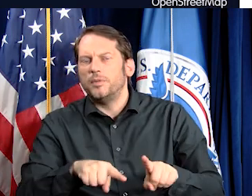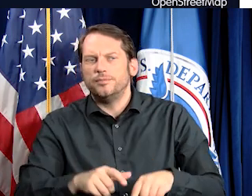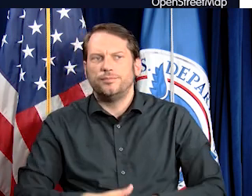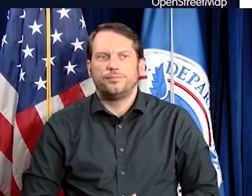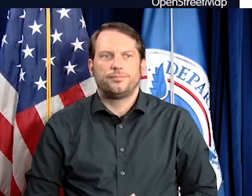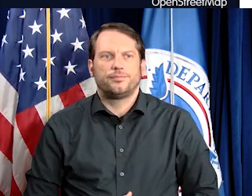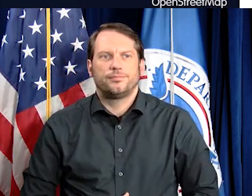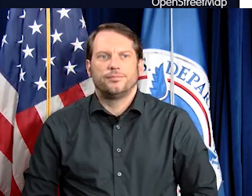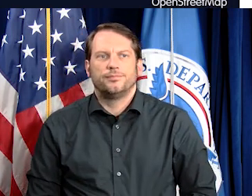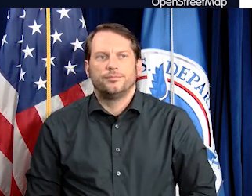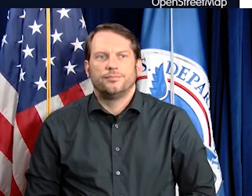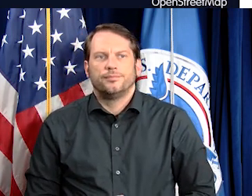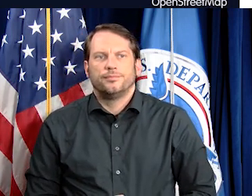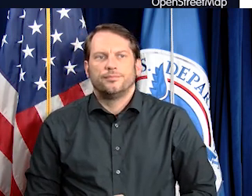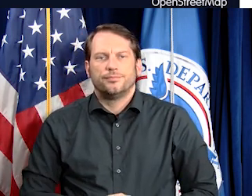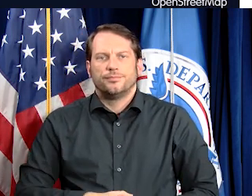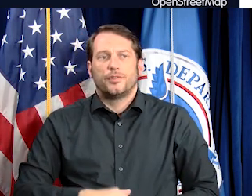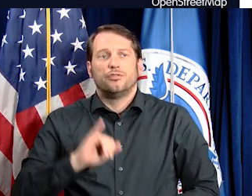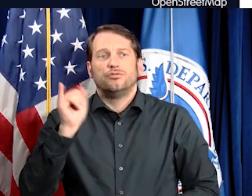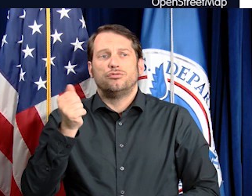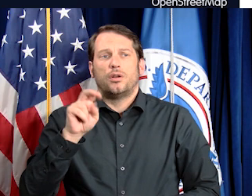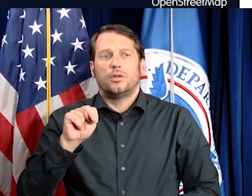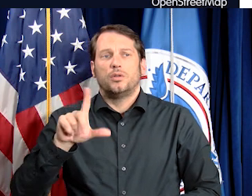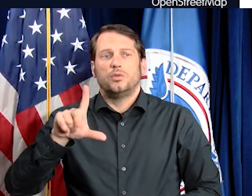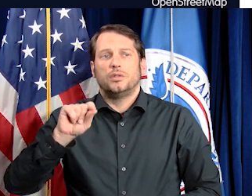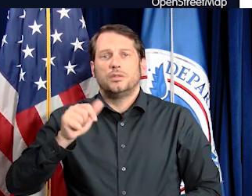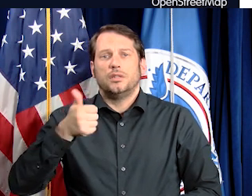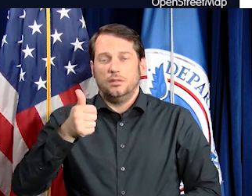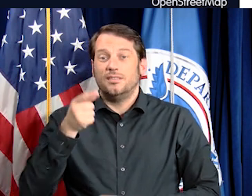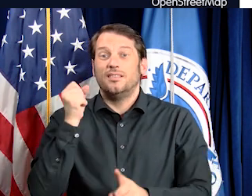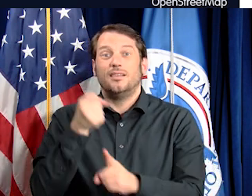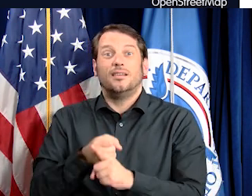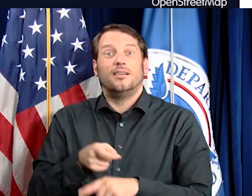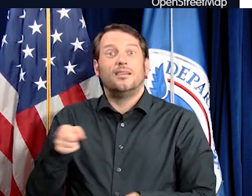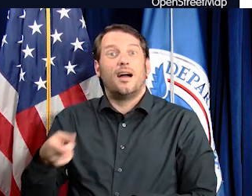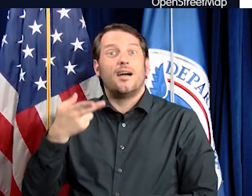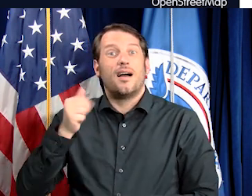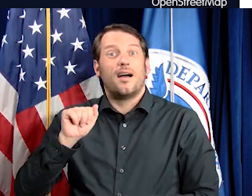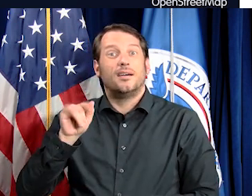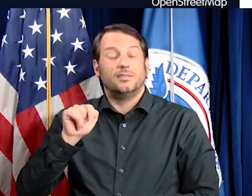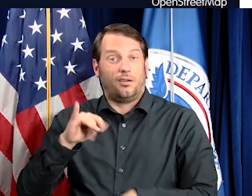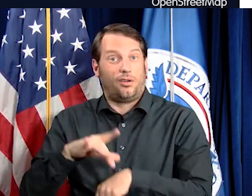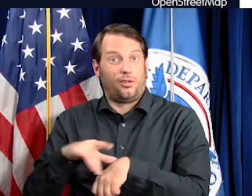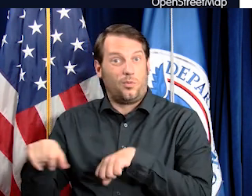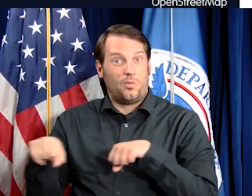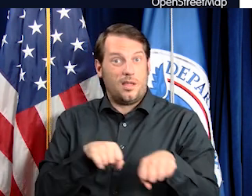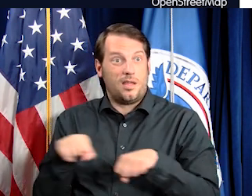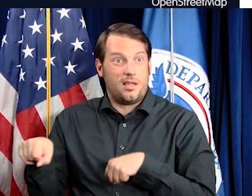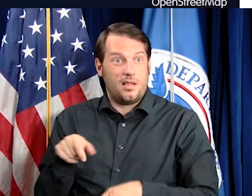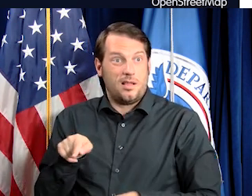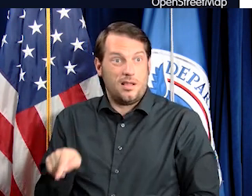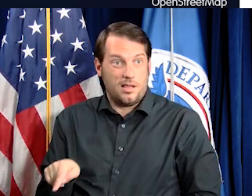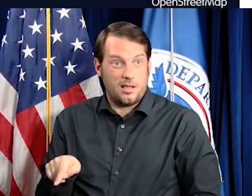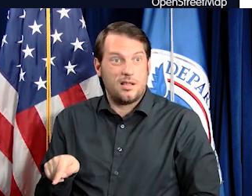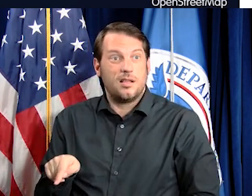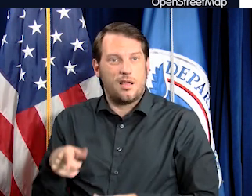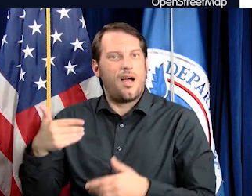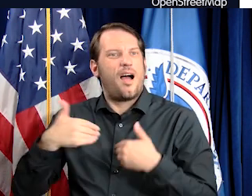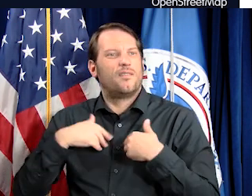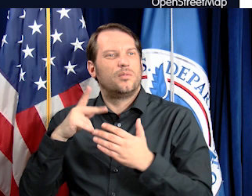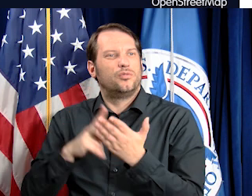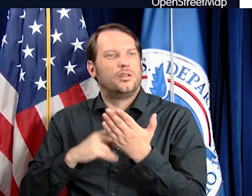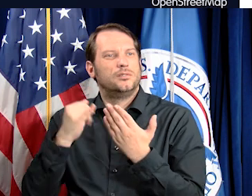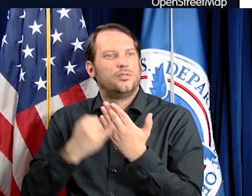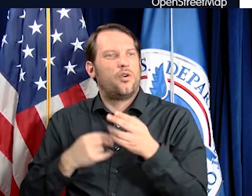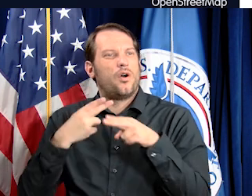Haiti earthquake, that really created an important marker in this crisis mapping community. There's this product called Ushahidi that was really